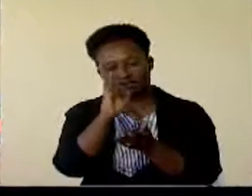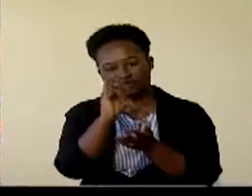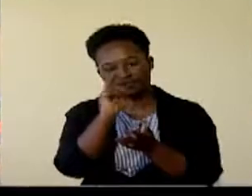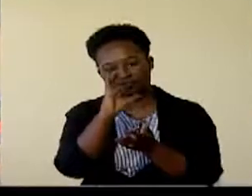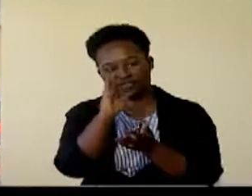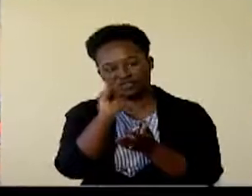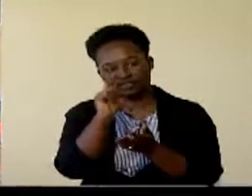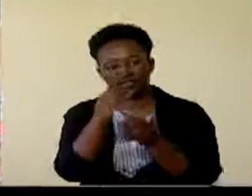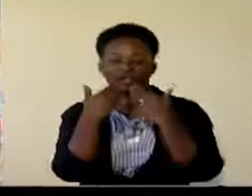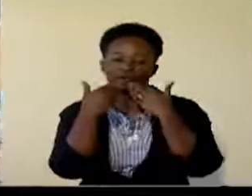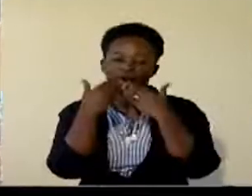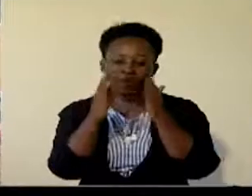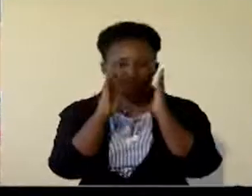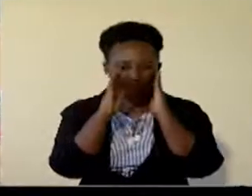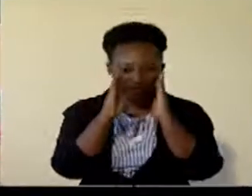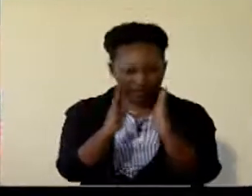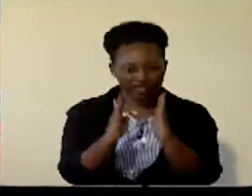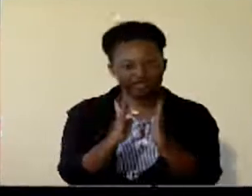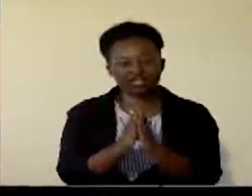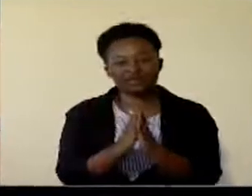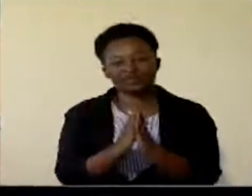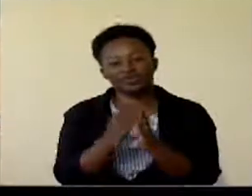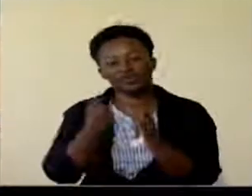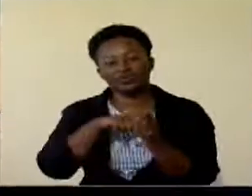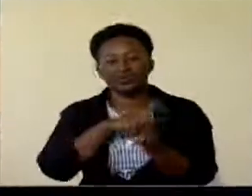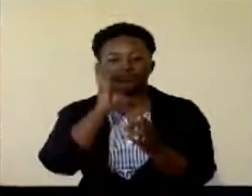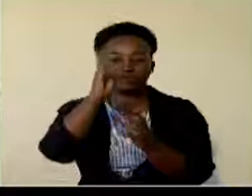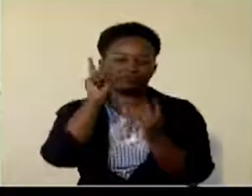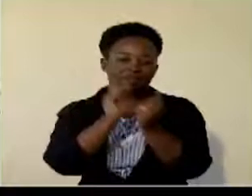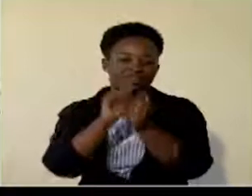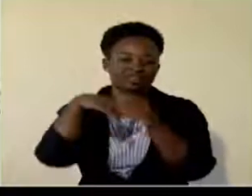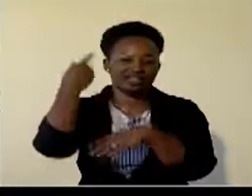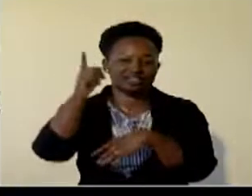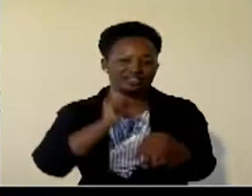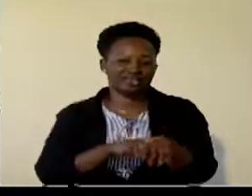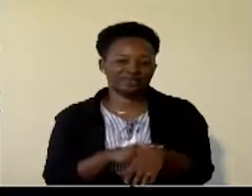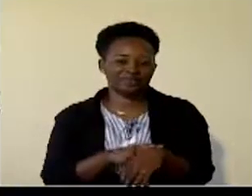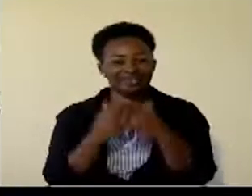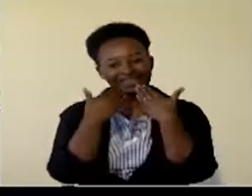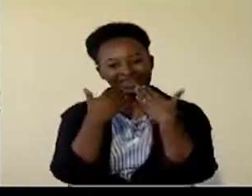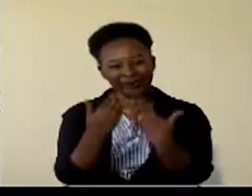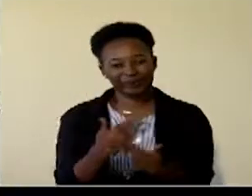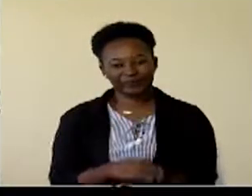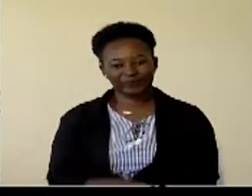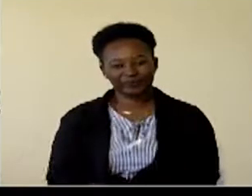for watching. Thank you for being attentive. We meet next time. Thank you.